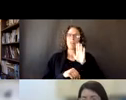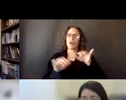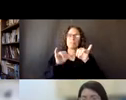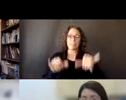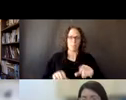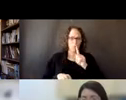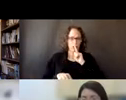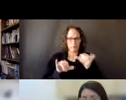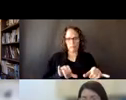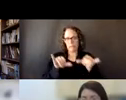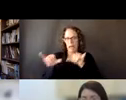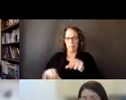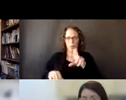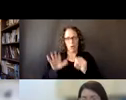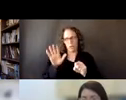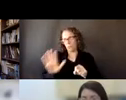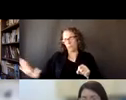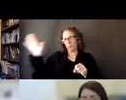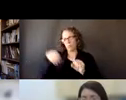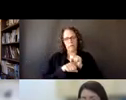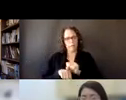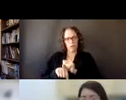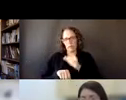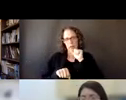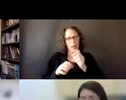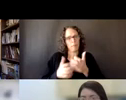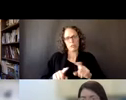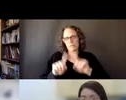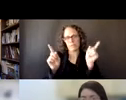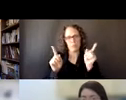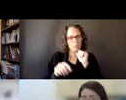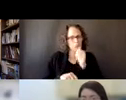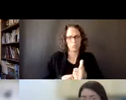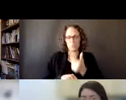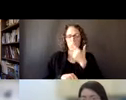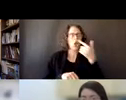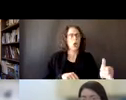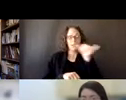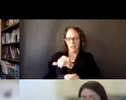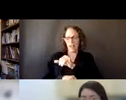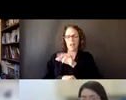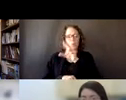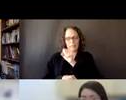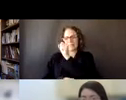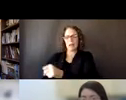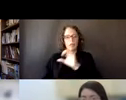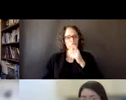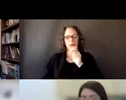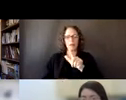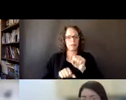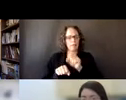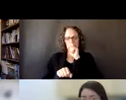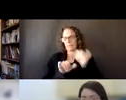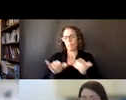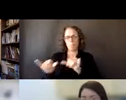different from how chattel slavery was across the South. So in many ways, I do